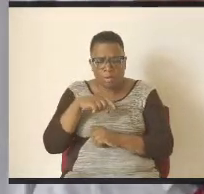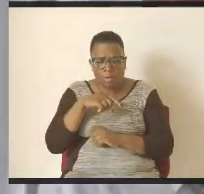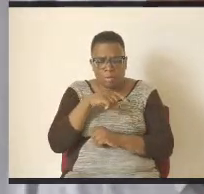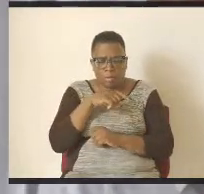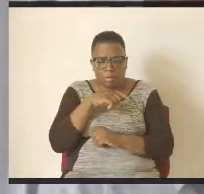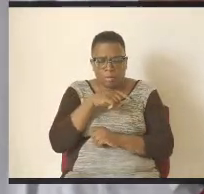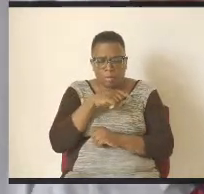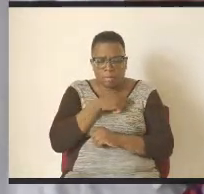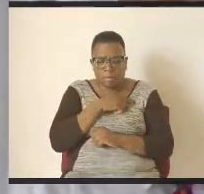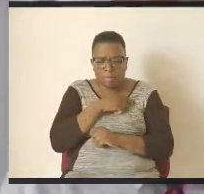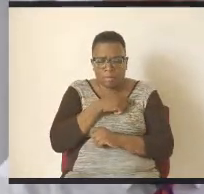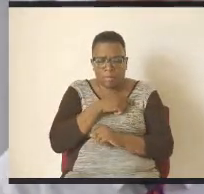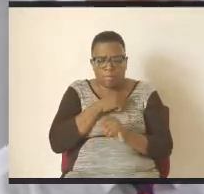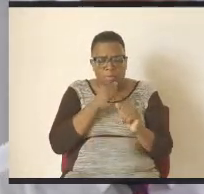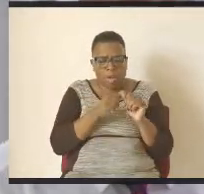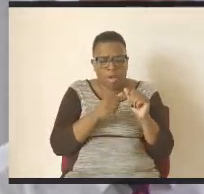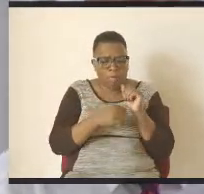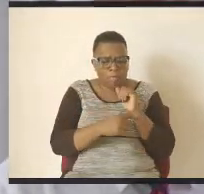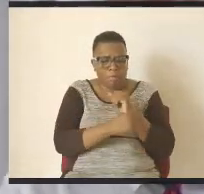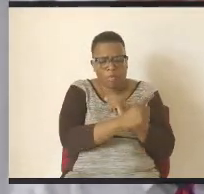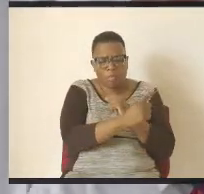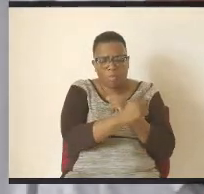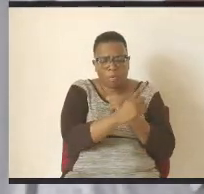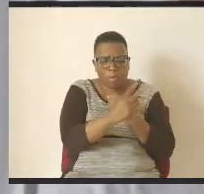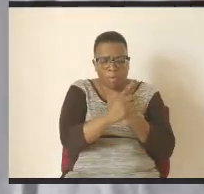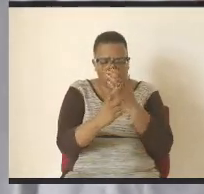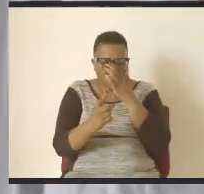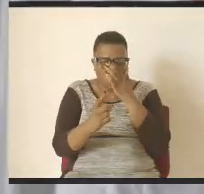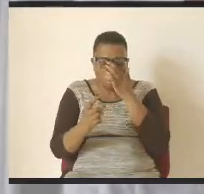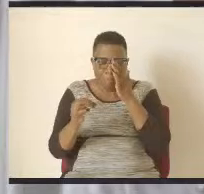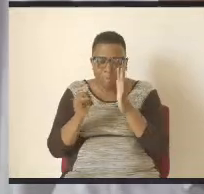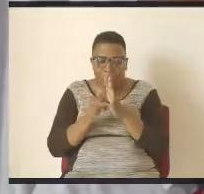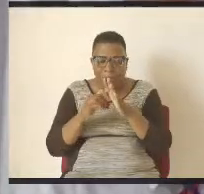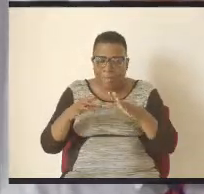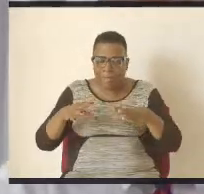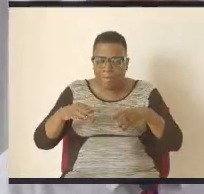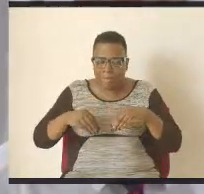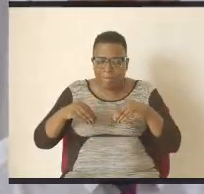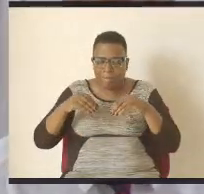And Lord, for everyone that has accepted the call,